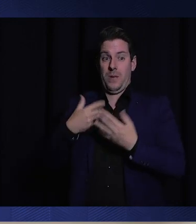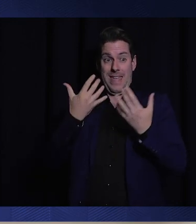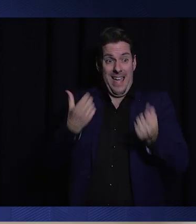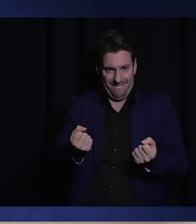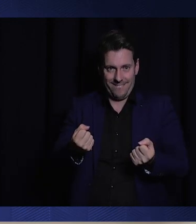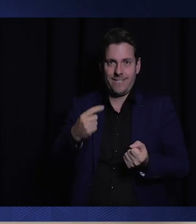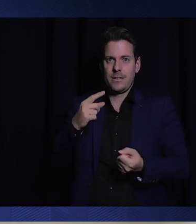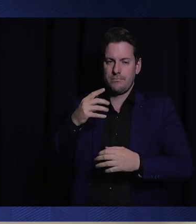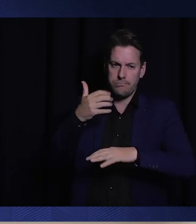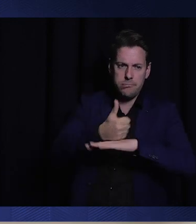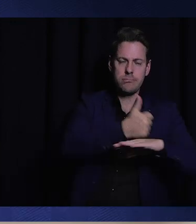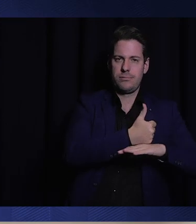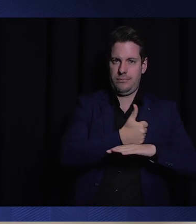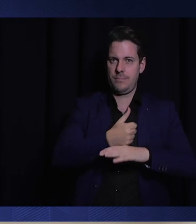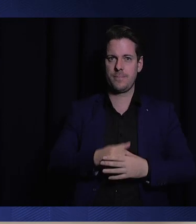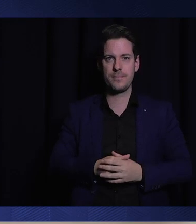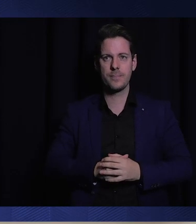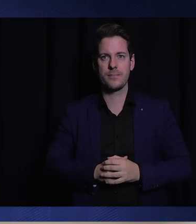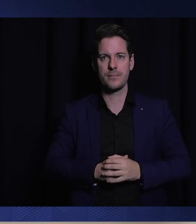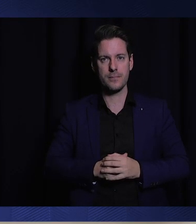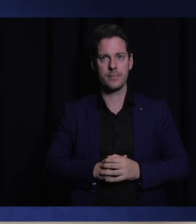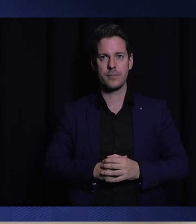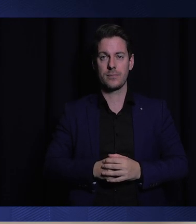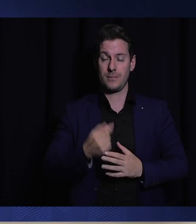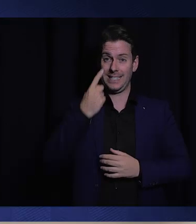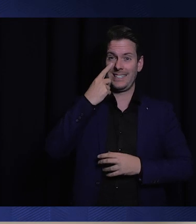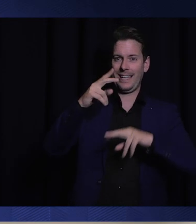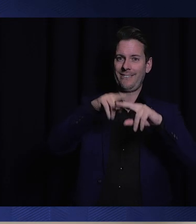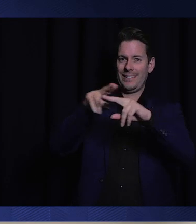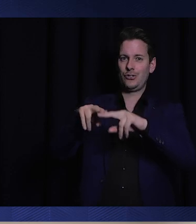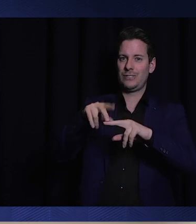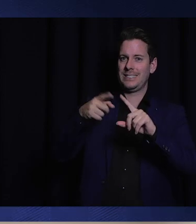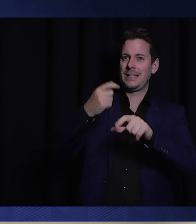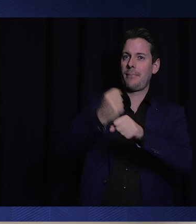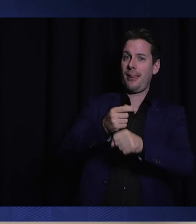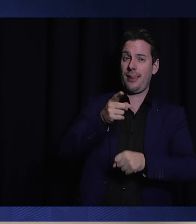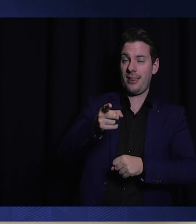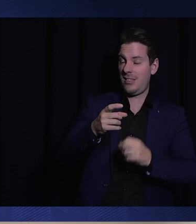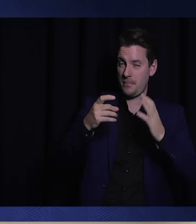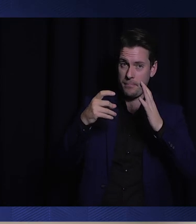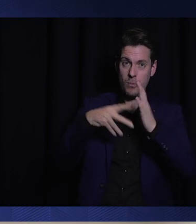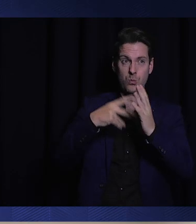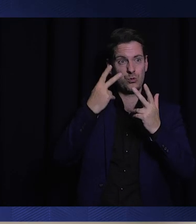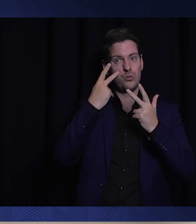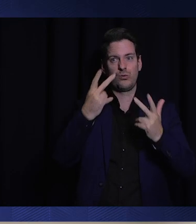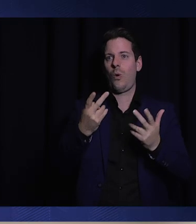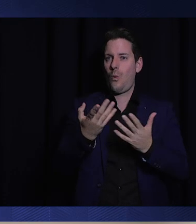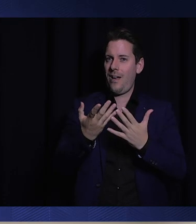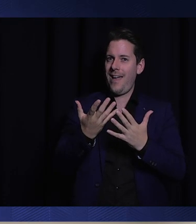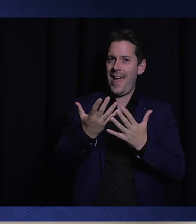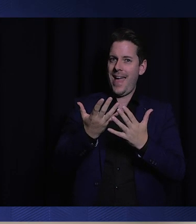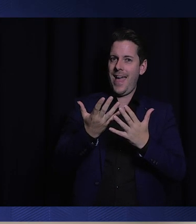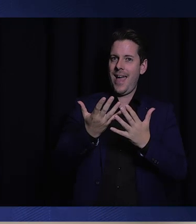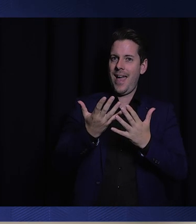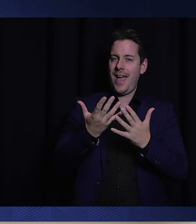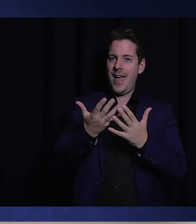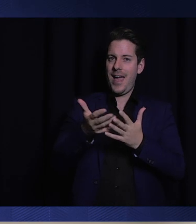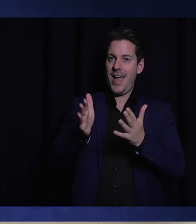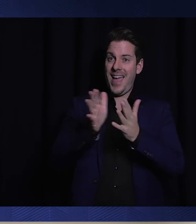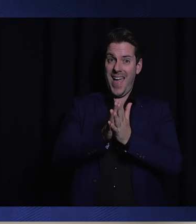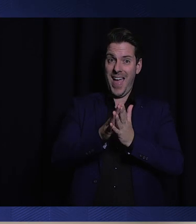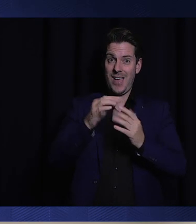This here is a chronological series of images showing the transformation of this community through our efforts to improve safe